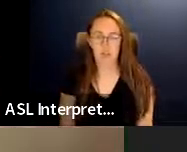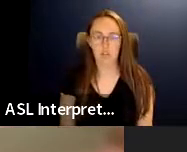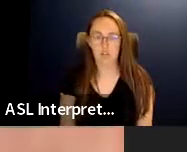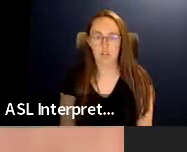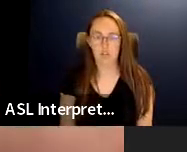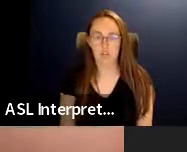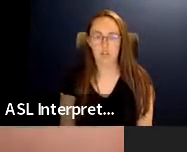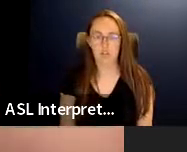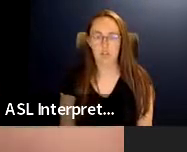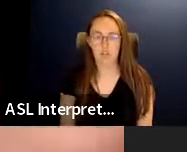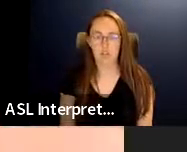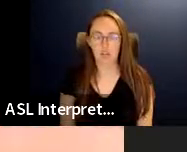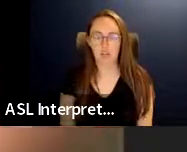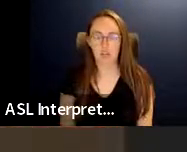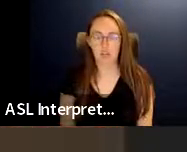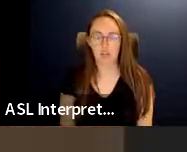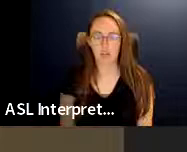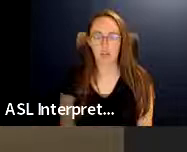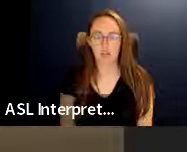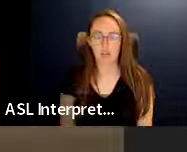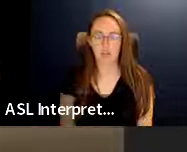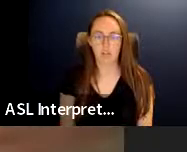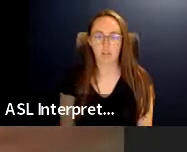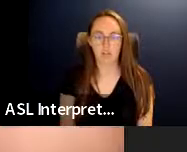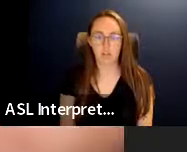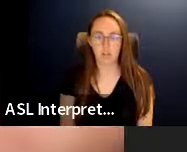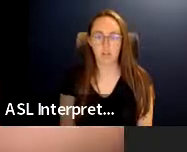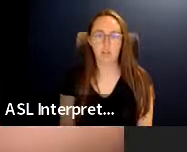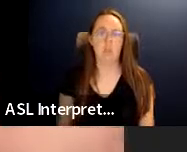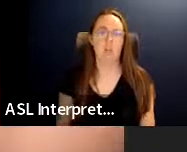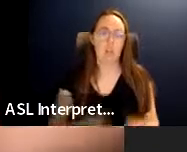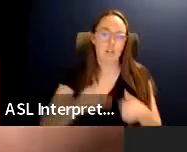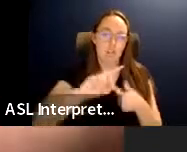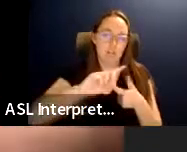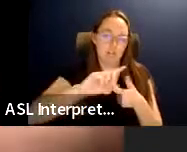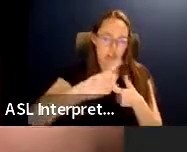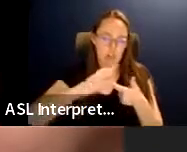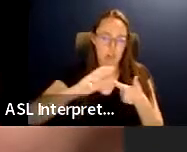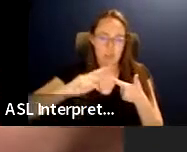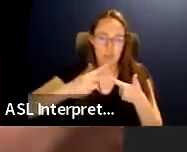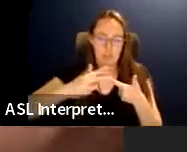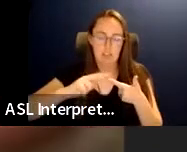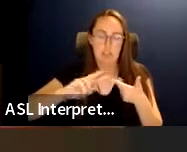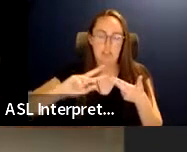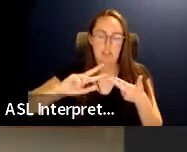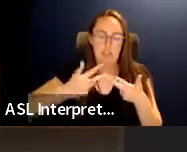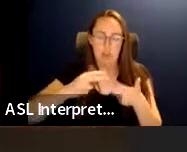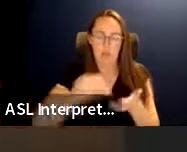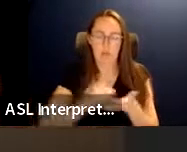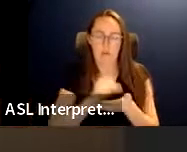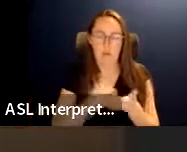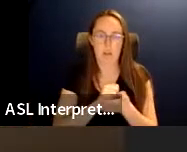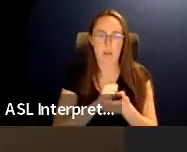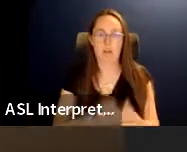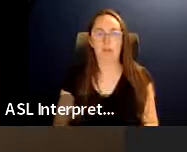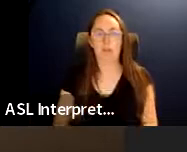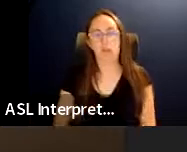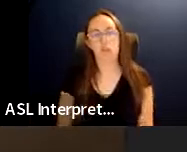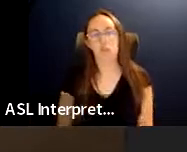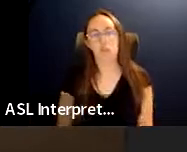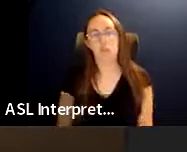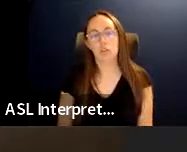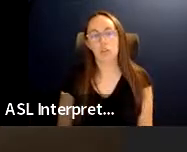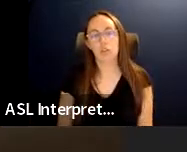That's my second page. Then here's my third page. And I want to line that